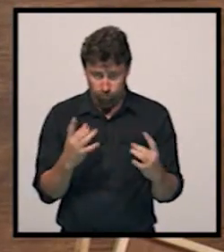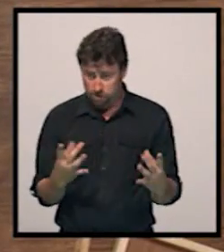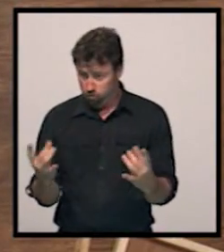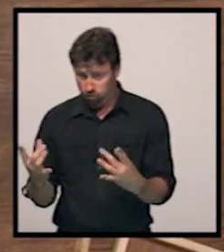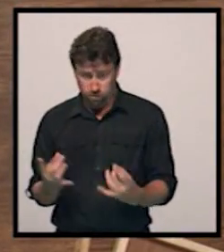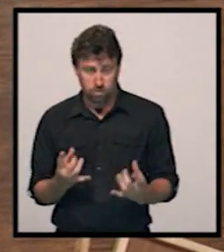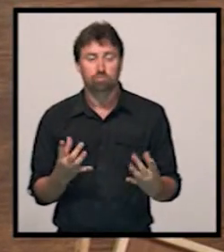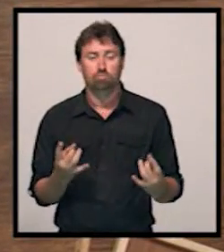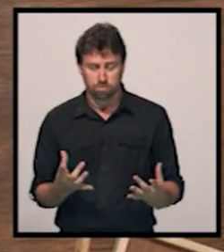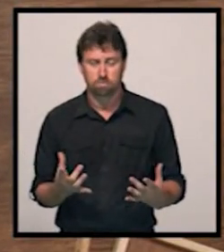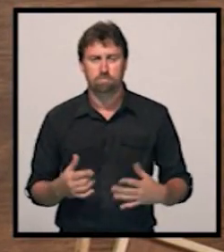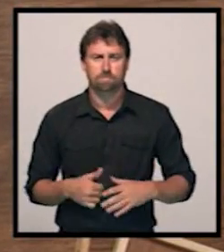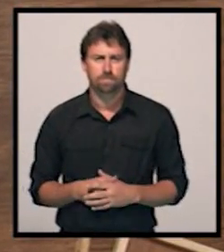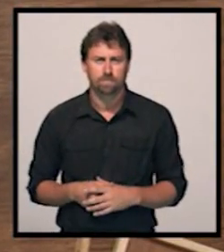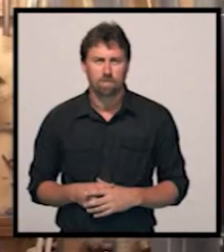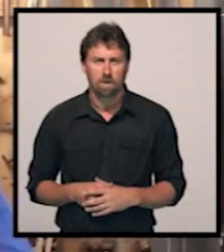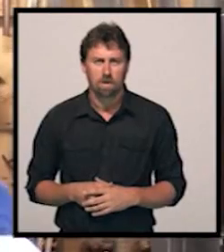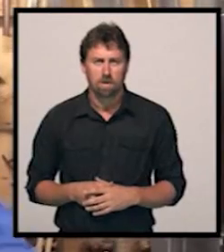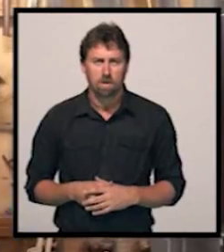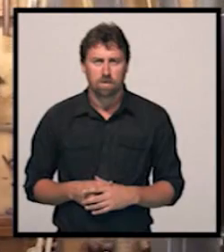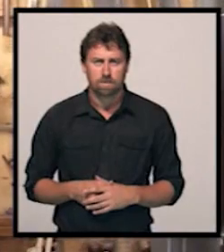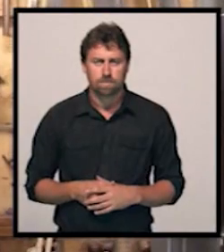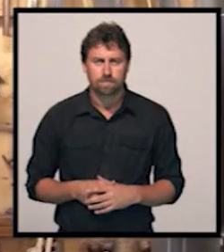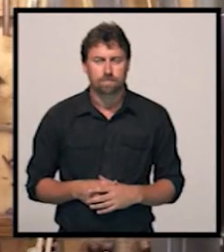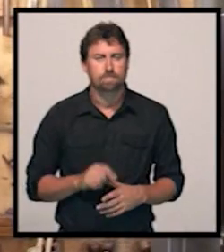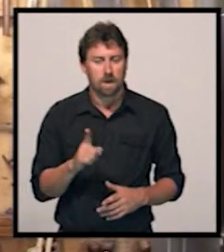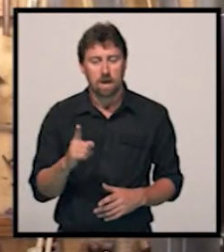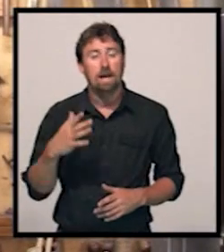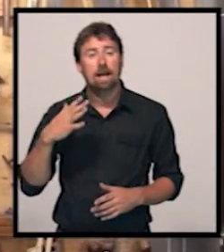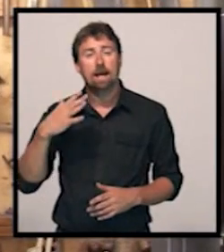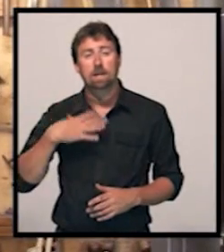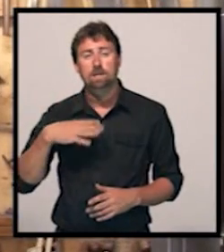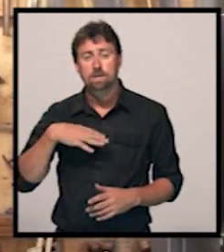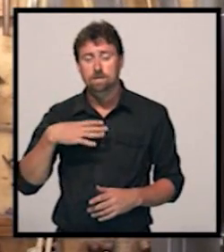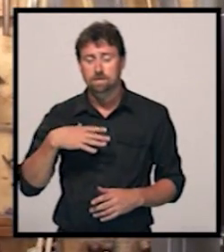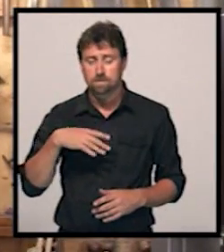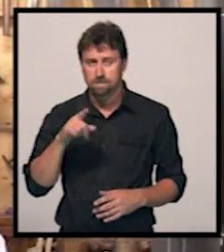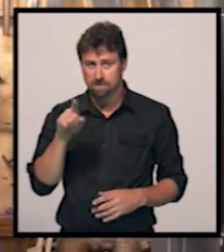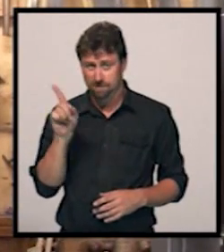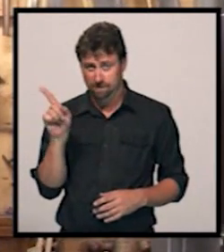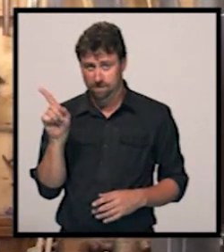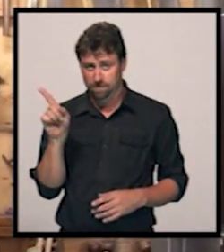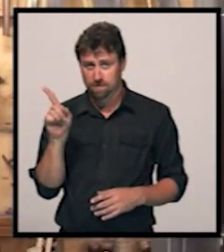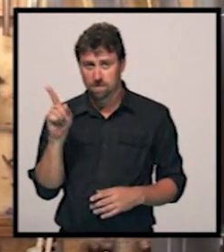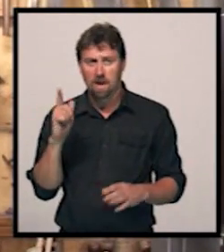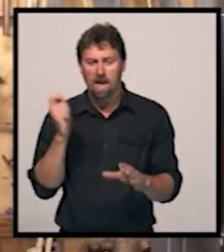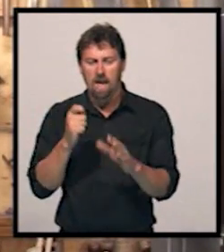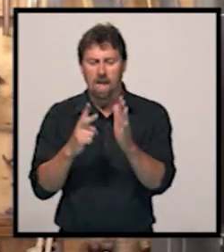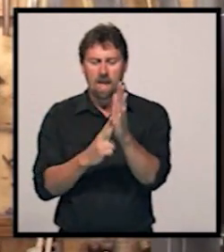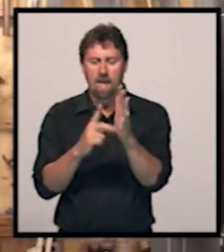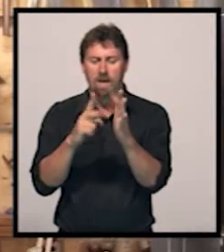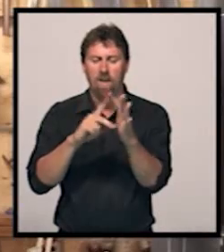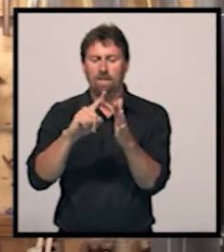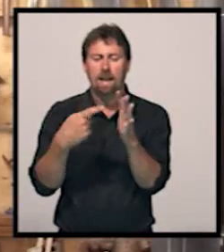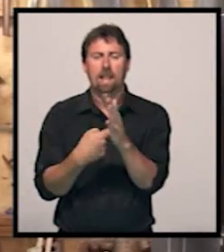There we go. And it's a little bit involved, but what you'll need is a veneer hammer. If you haven't got a